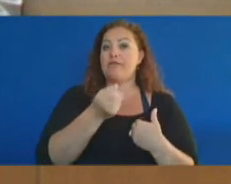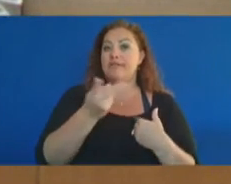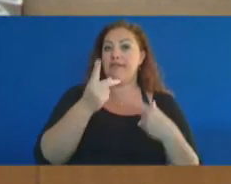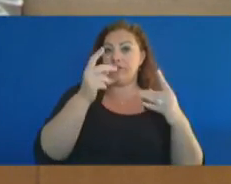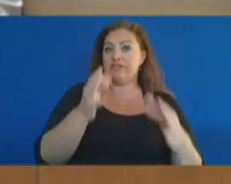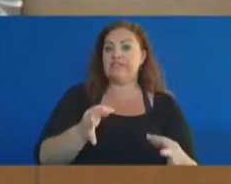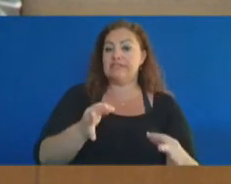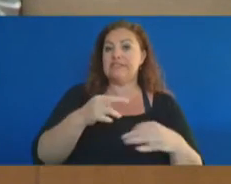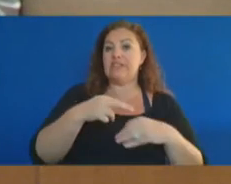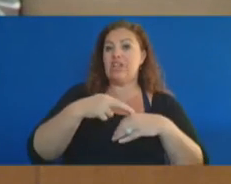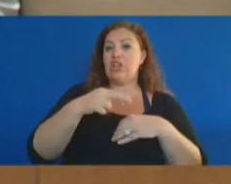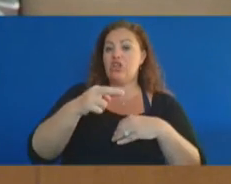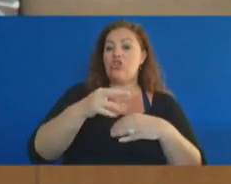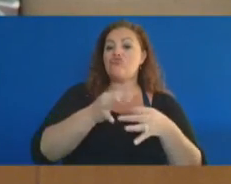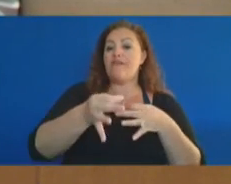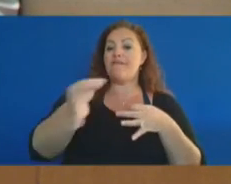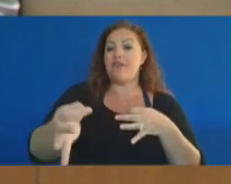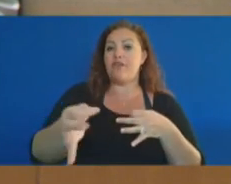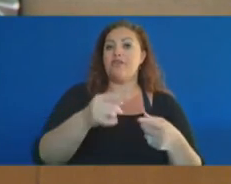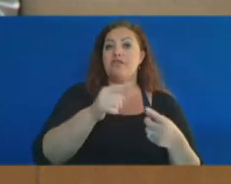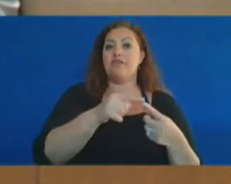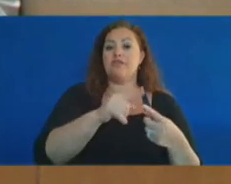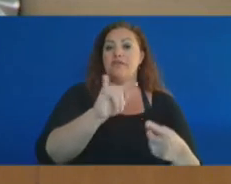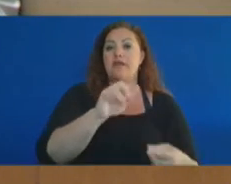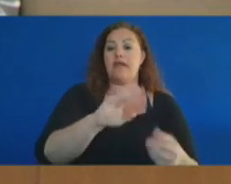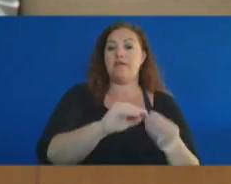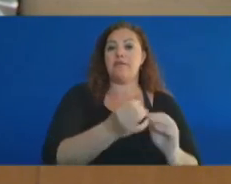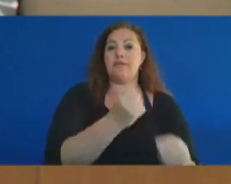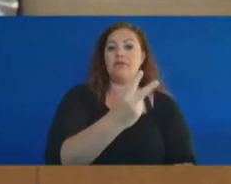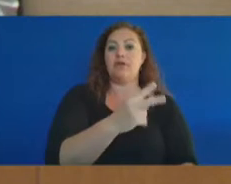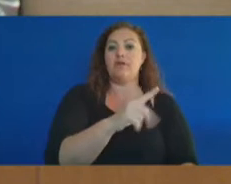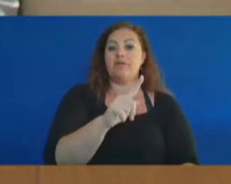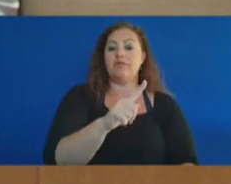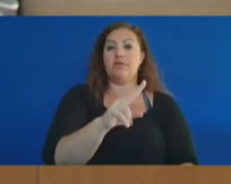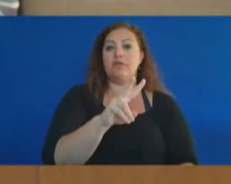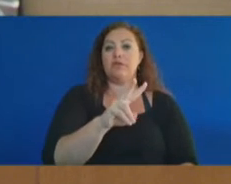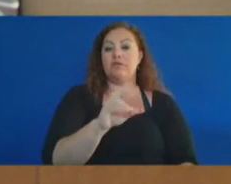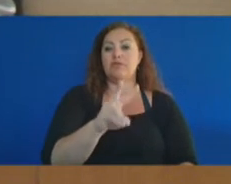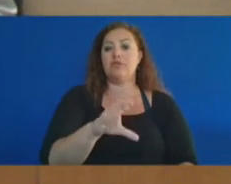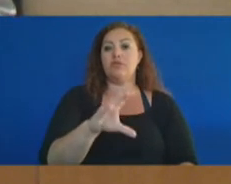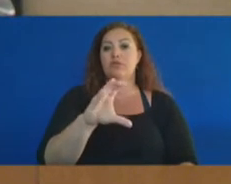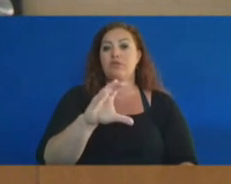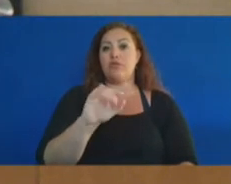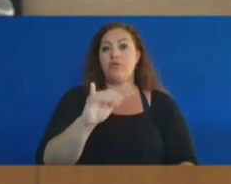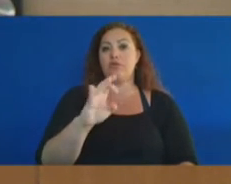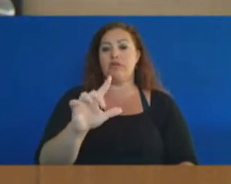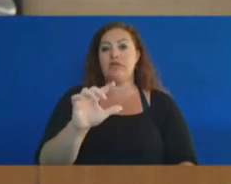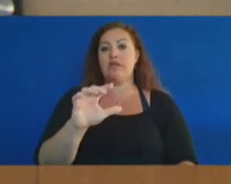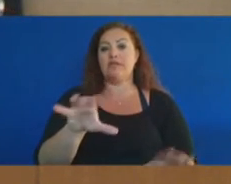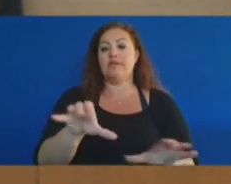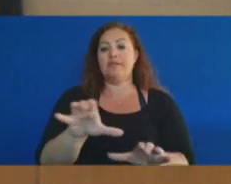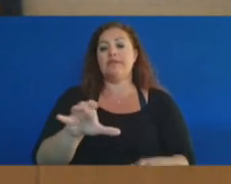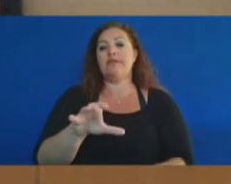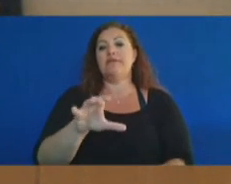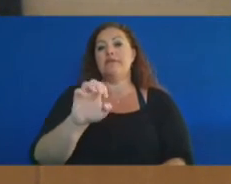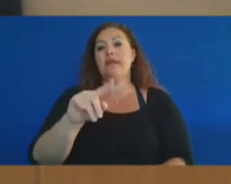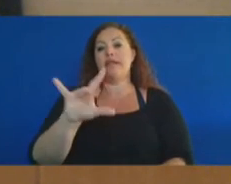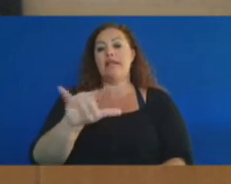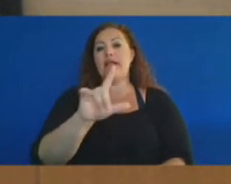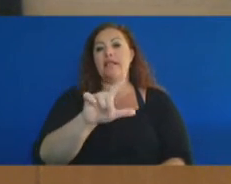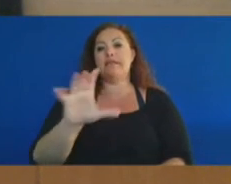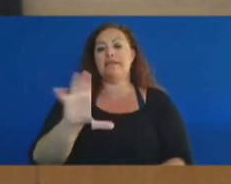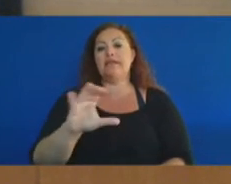deferred first is item number 12 2021 209 Coastal acquisition entity LLC uh item number